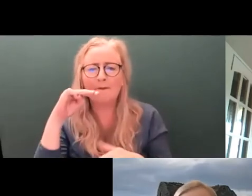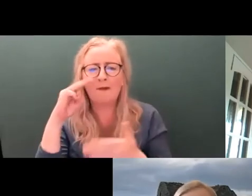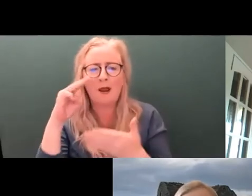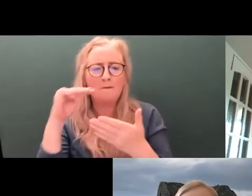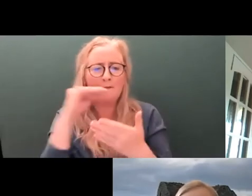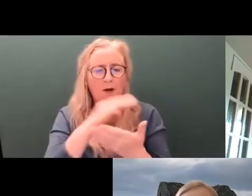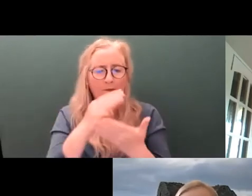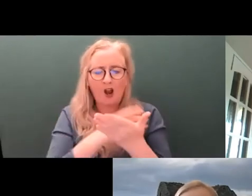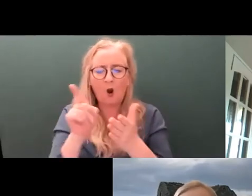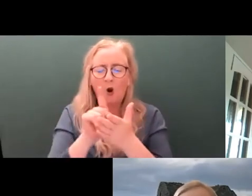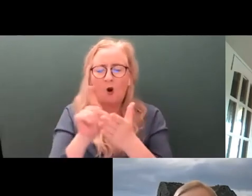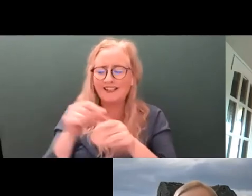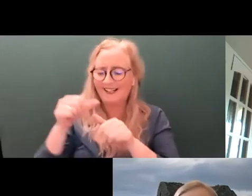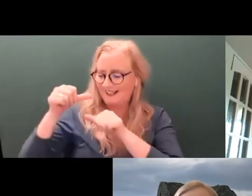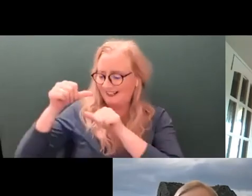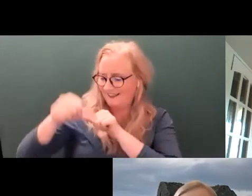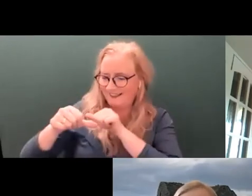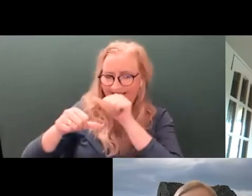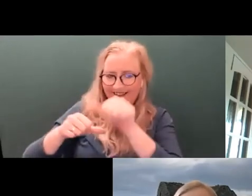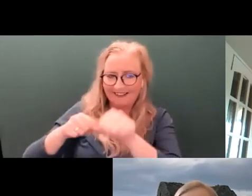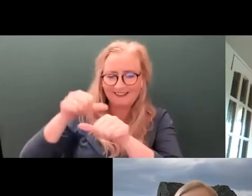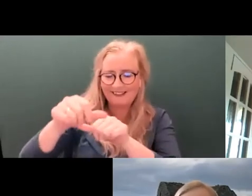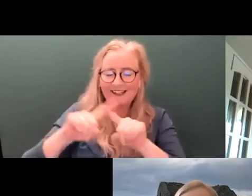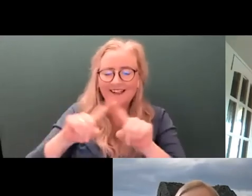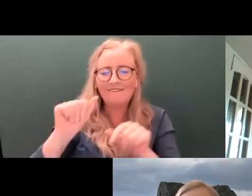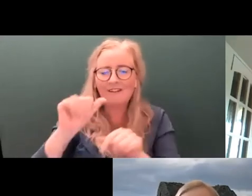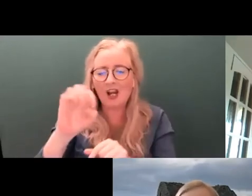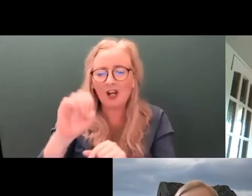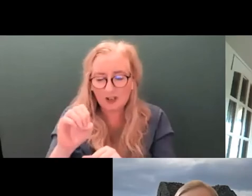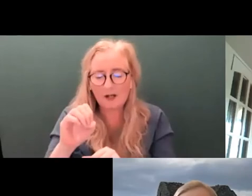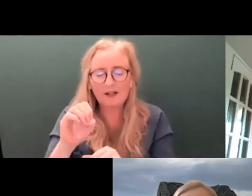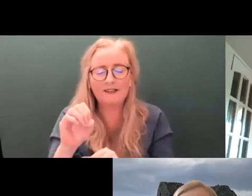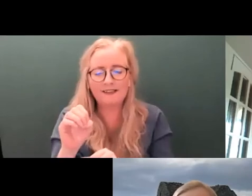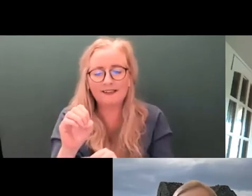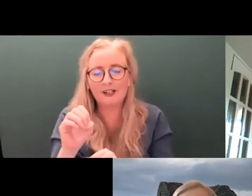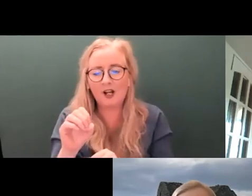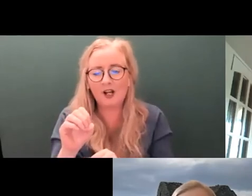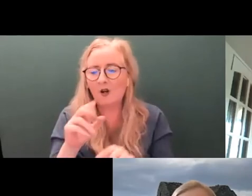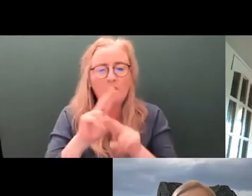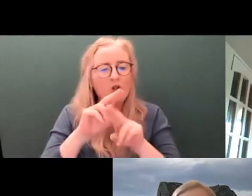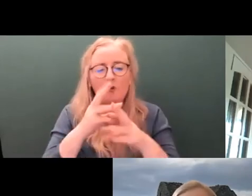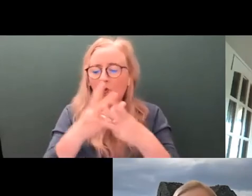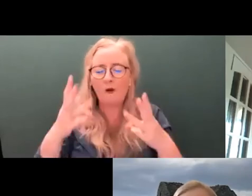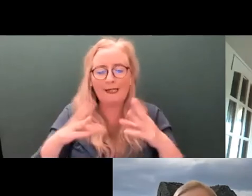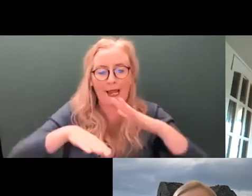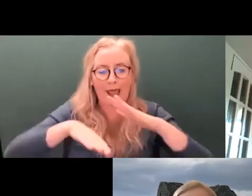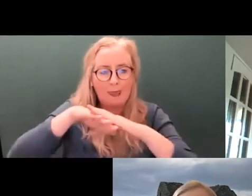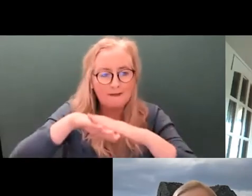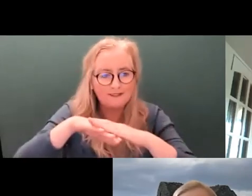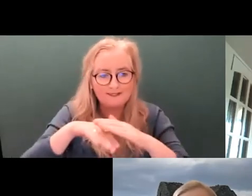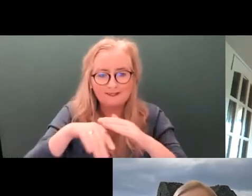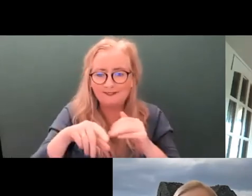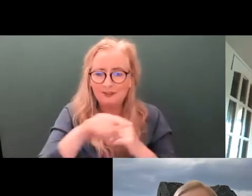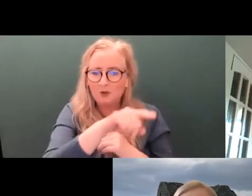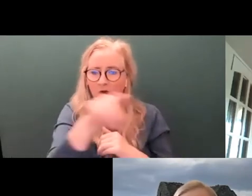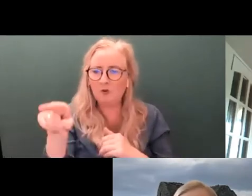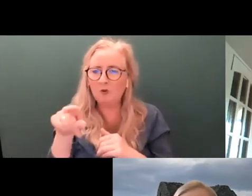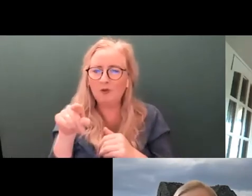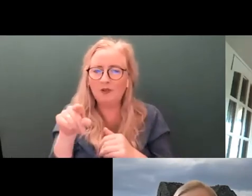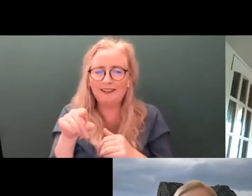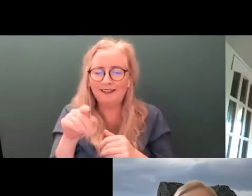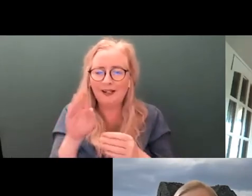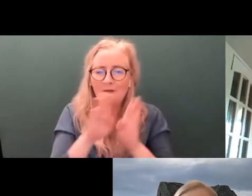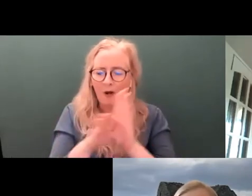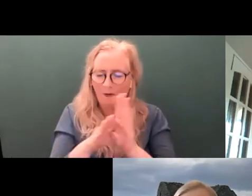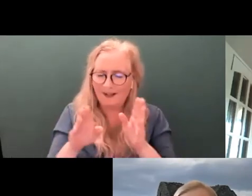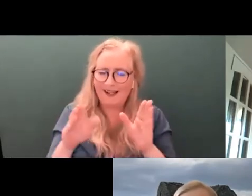very important, too. So, you know, it's they're not there to restrict you, you know, from from having a very inclusive